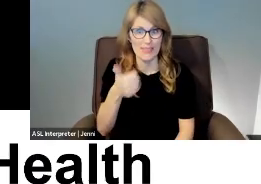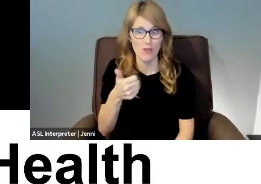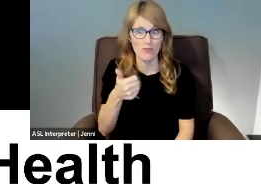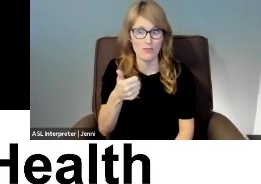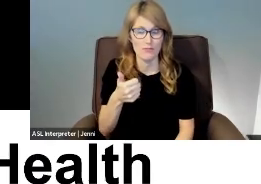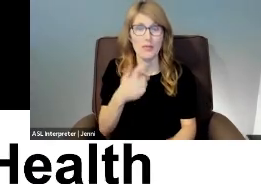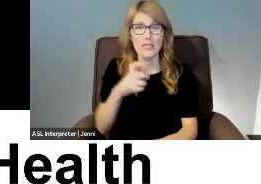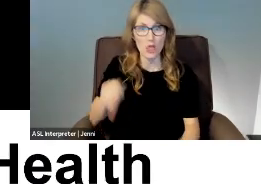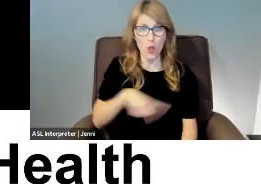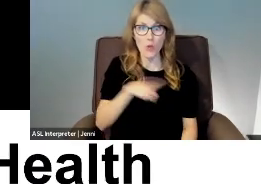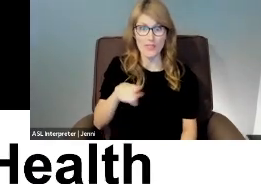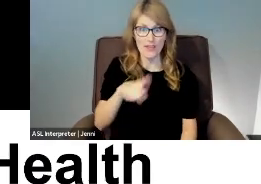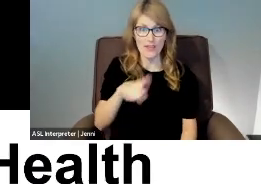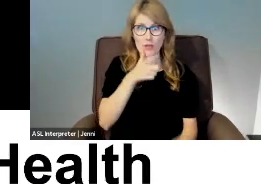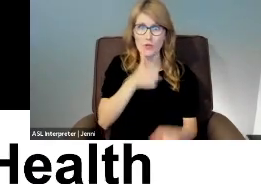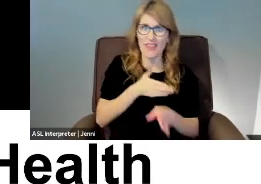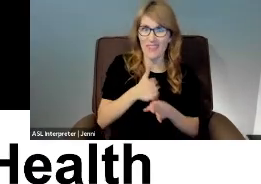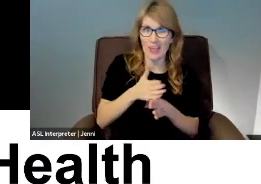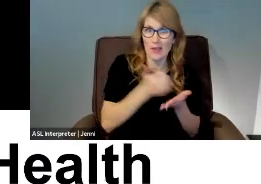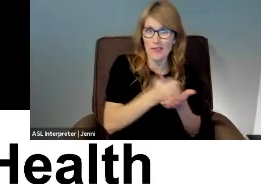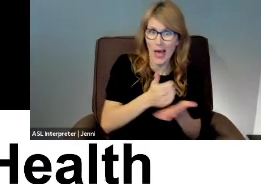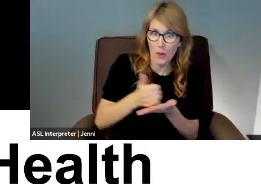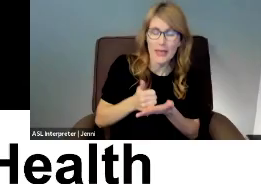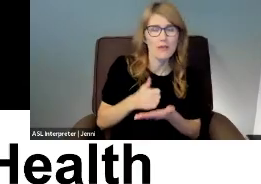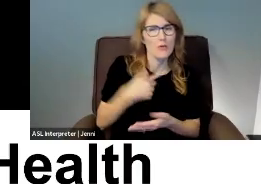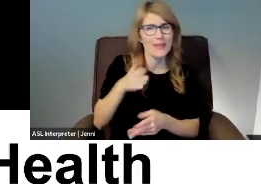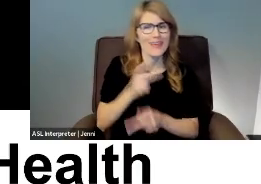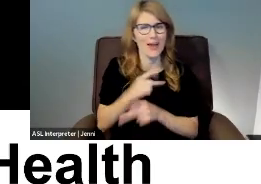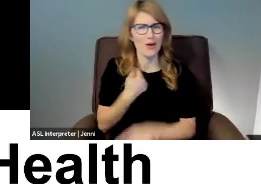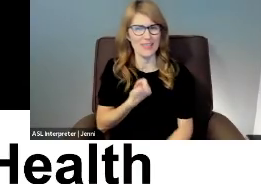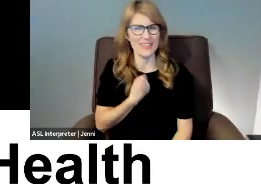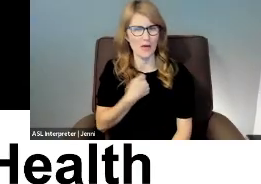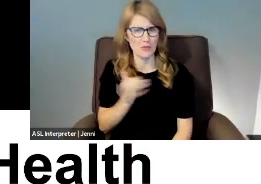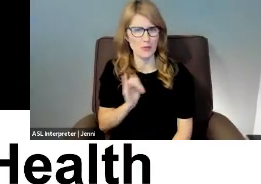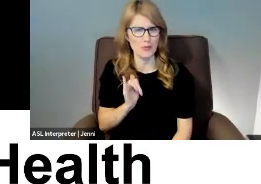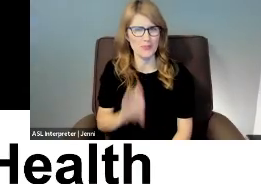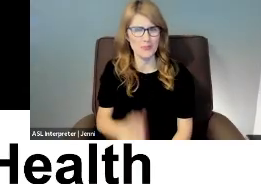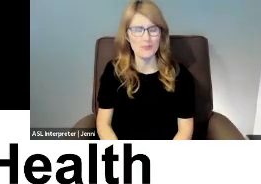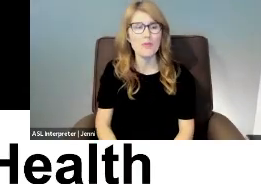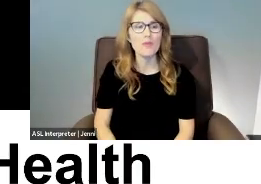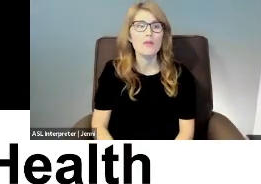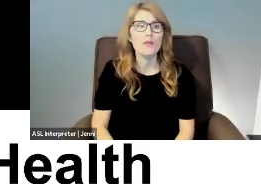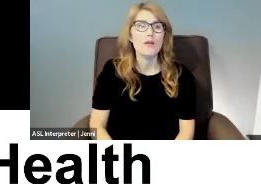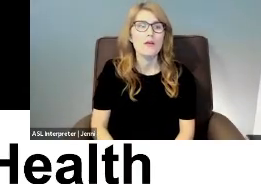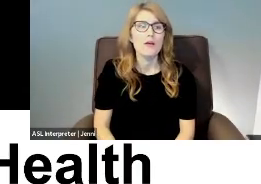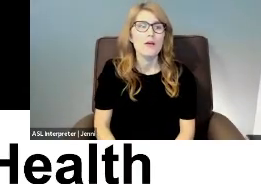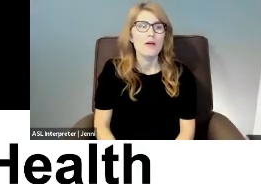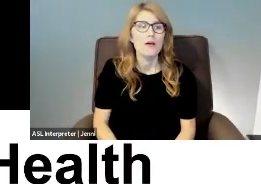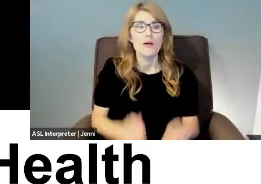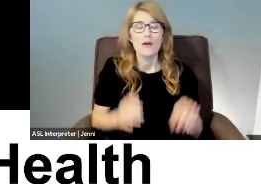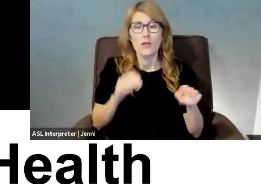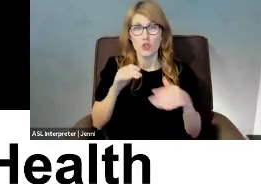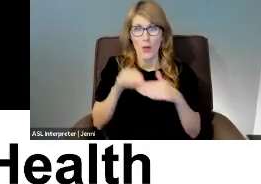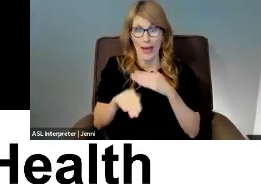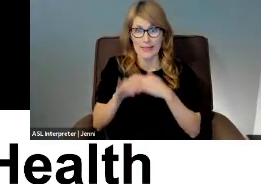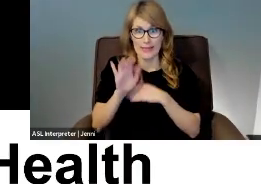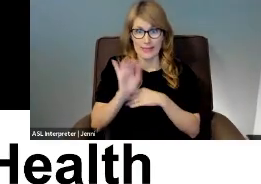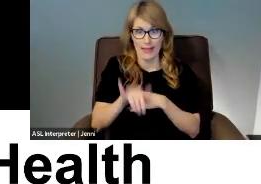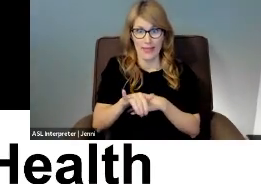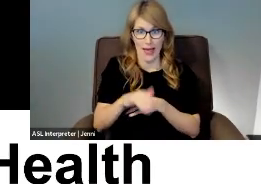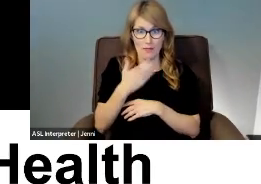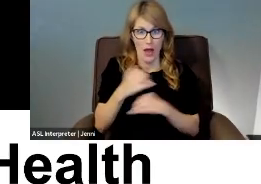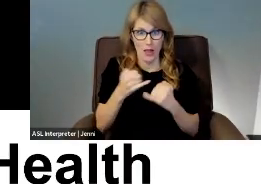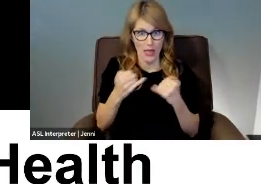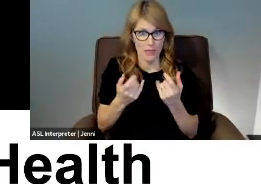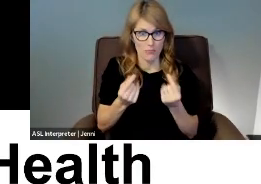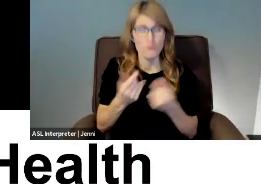in the help field, we also have to make sure we're all right. And to access this hotline, you will call